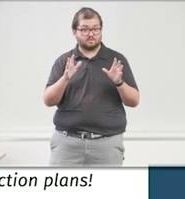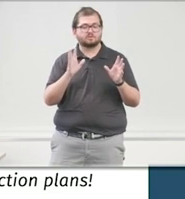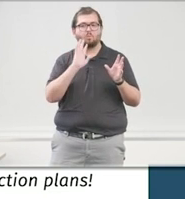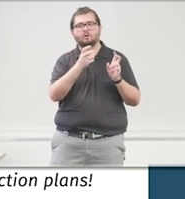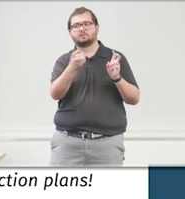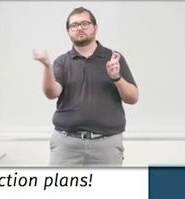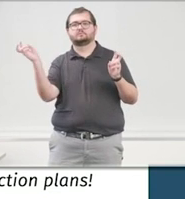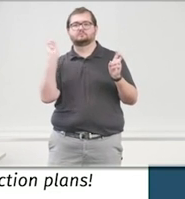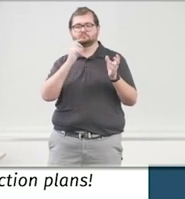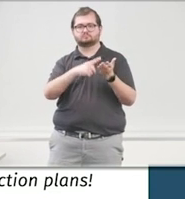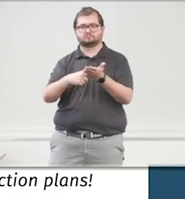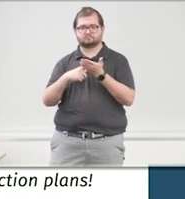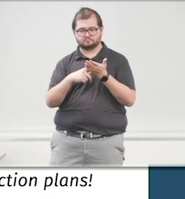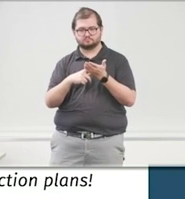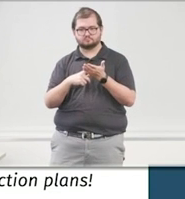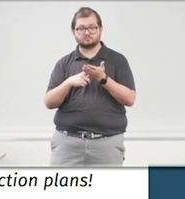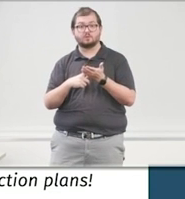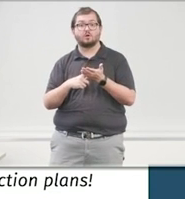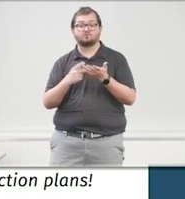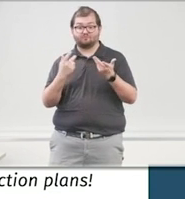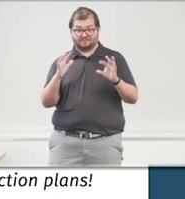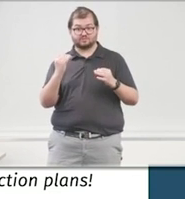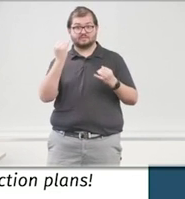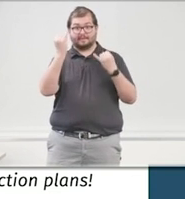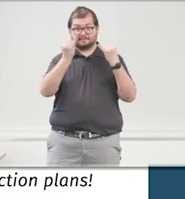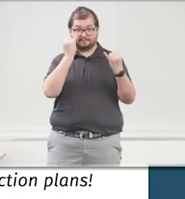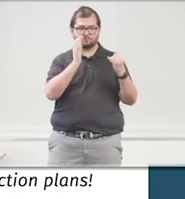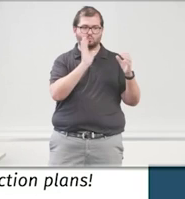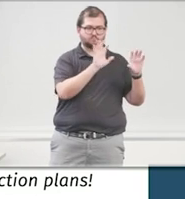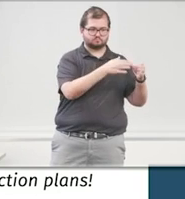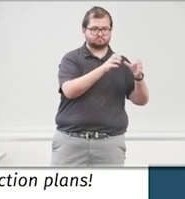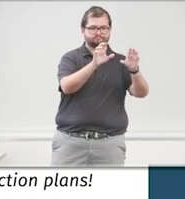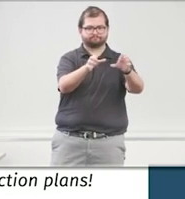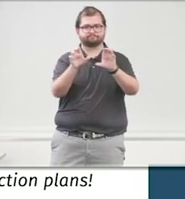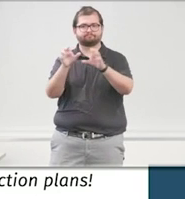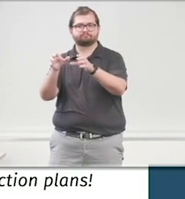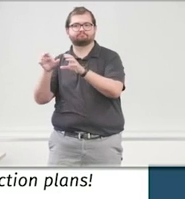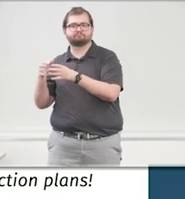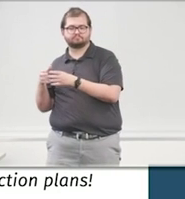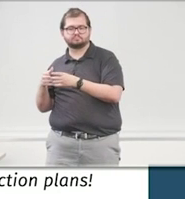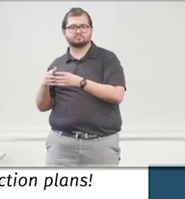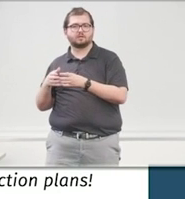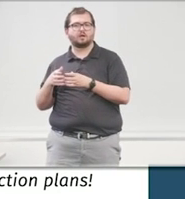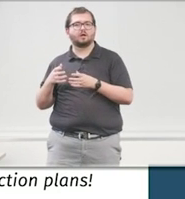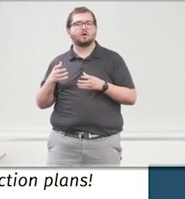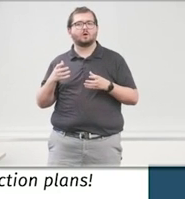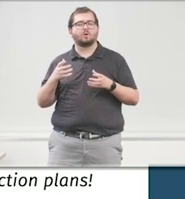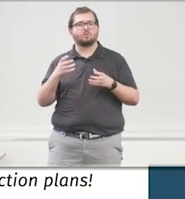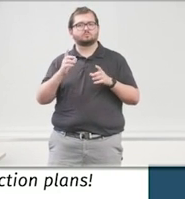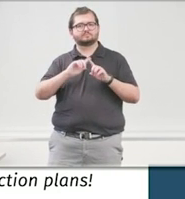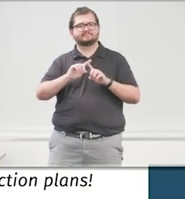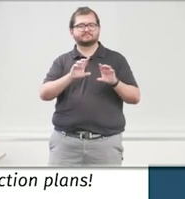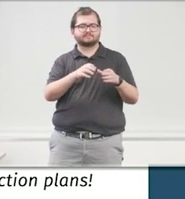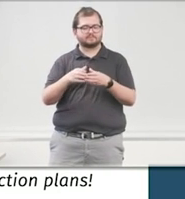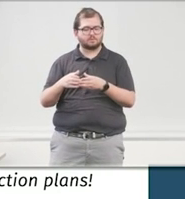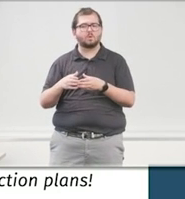brainstorm. And then we grouped those ideas and came up with some general categories. And so we didn't want people wordsmithing. We can work on